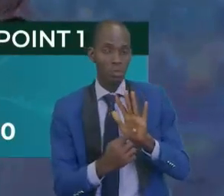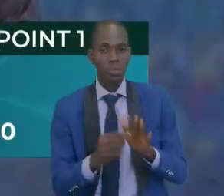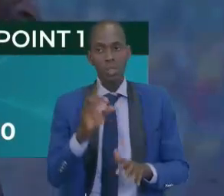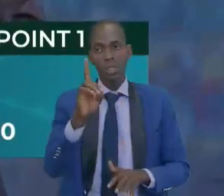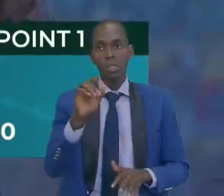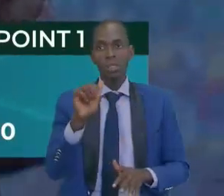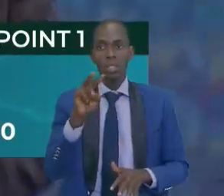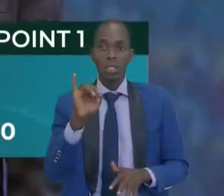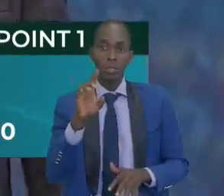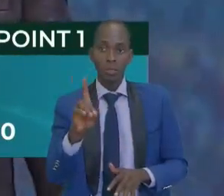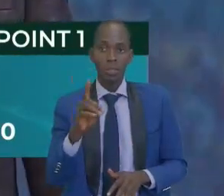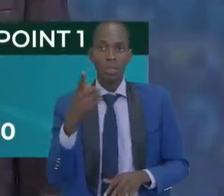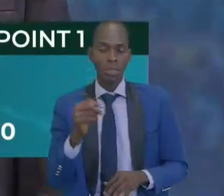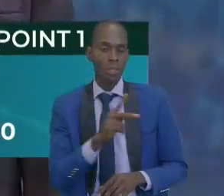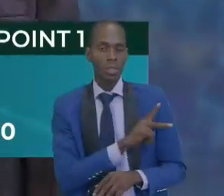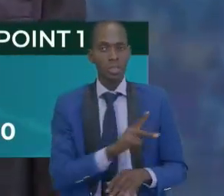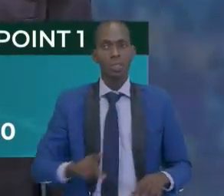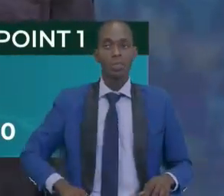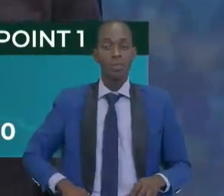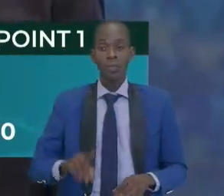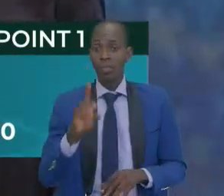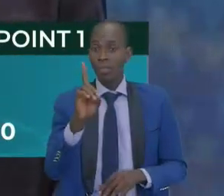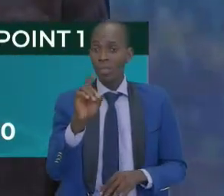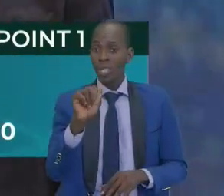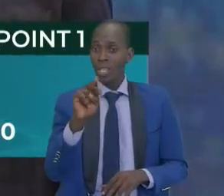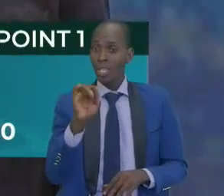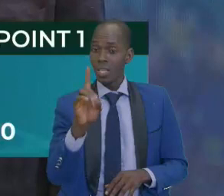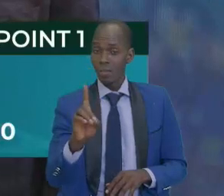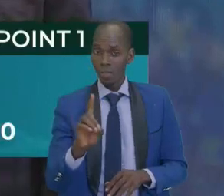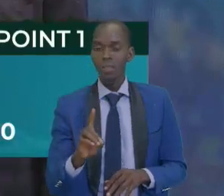you David, the number one in his country.